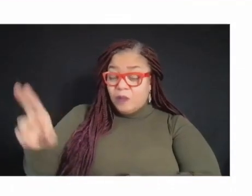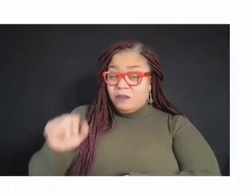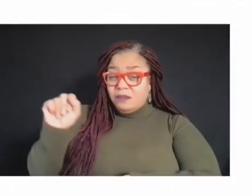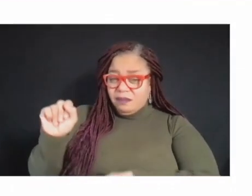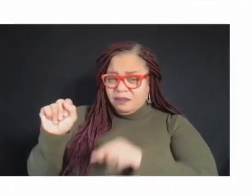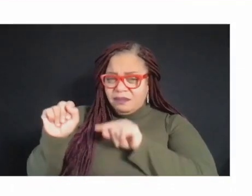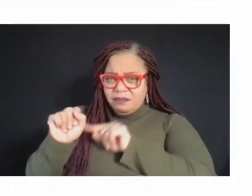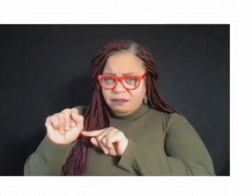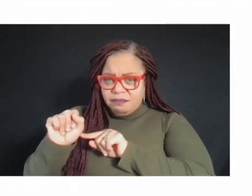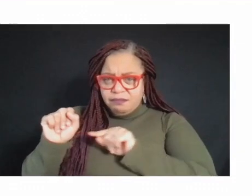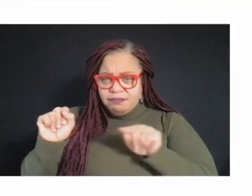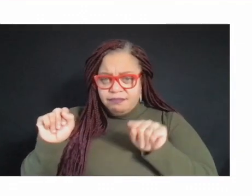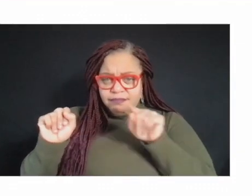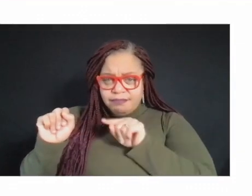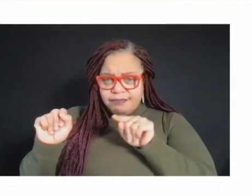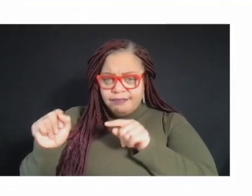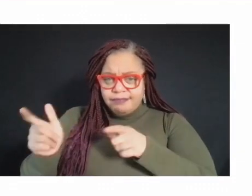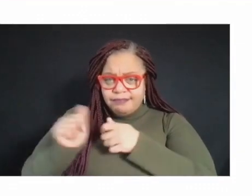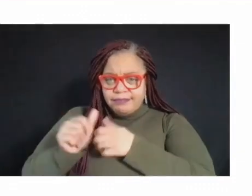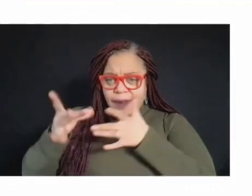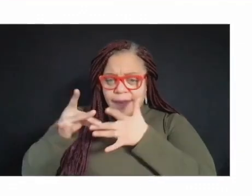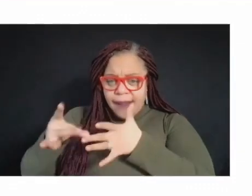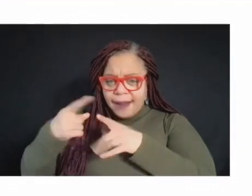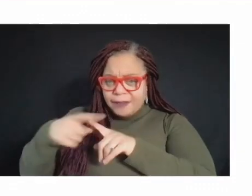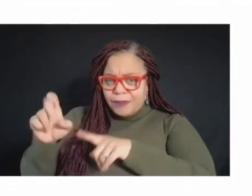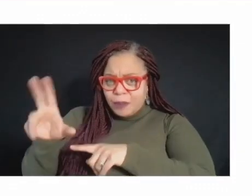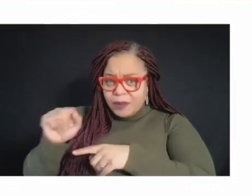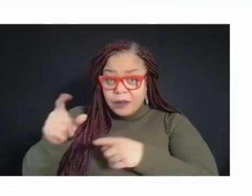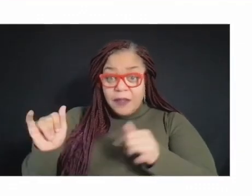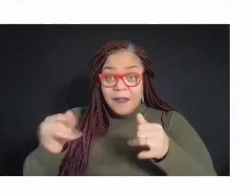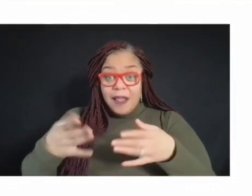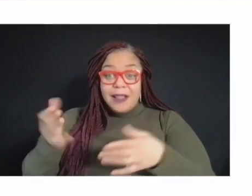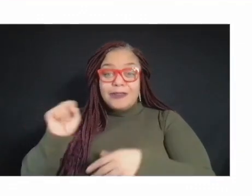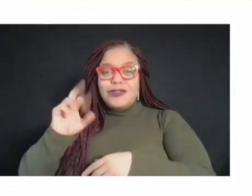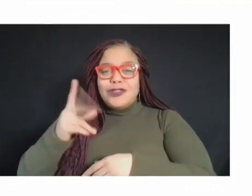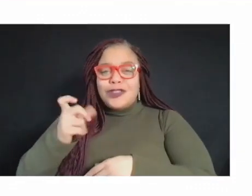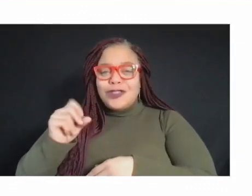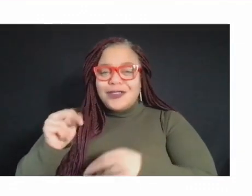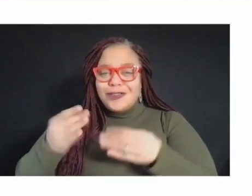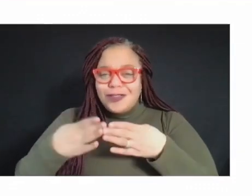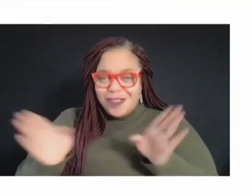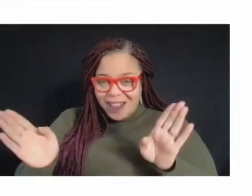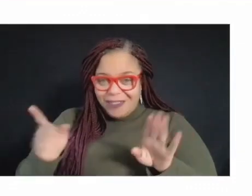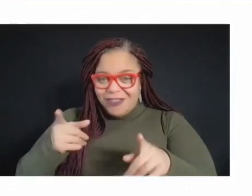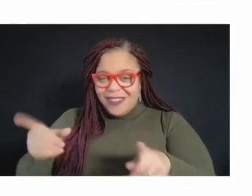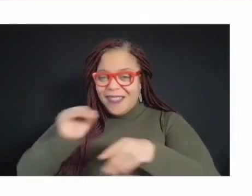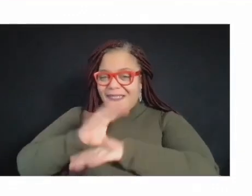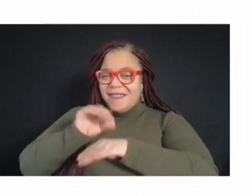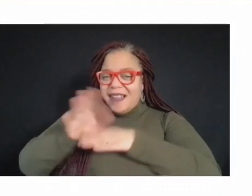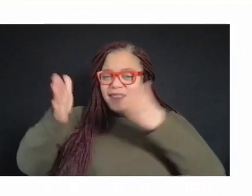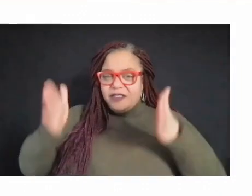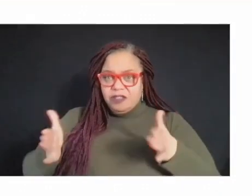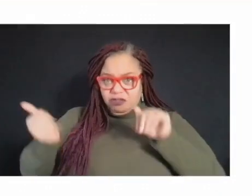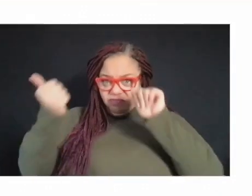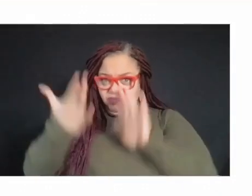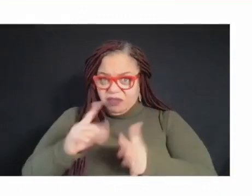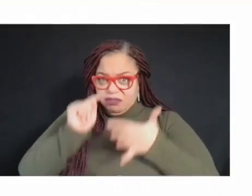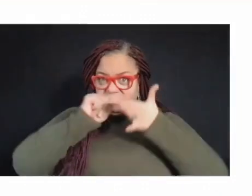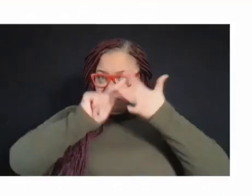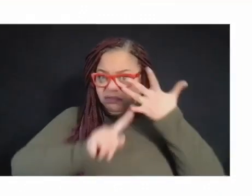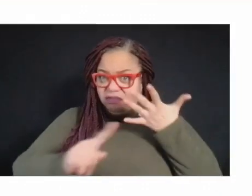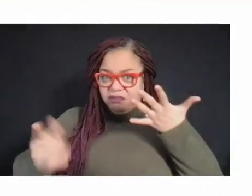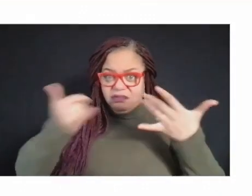General's advisory confronting health misinformation for building a healthy information